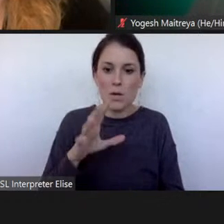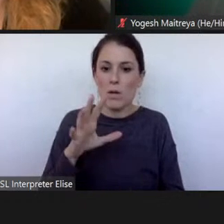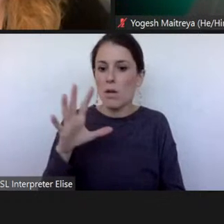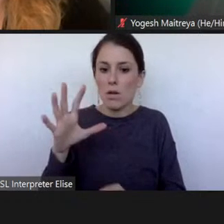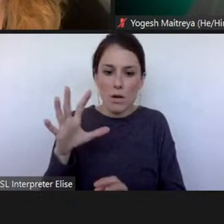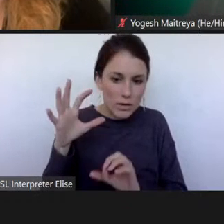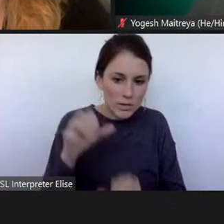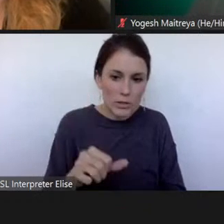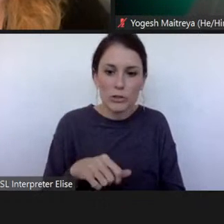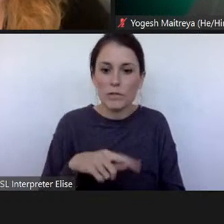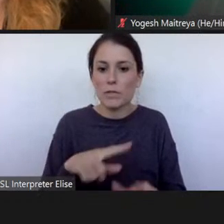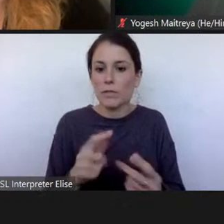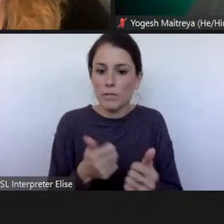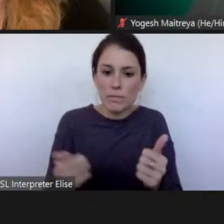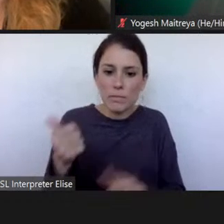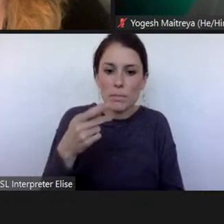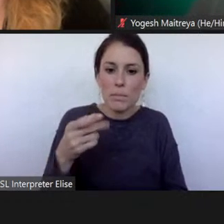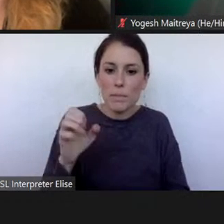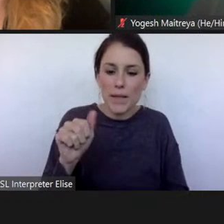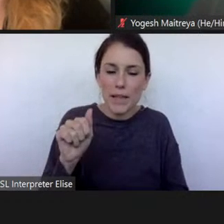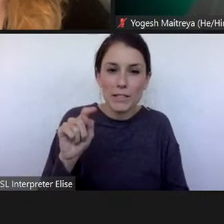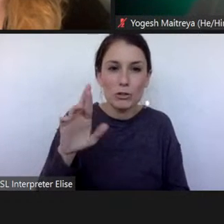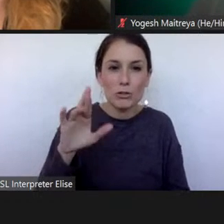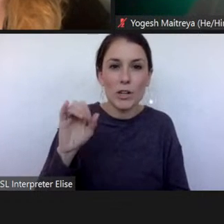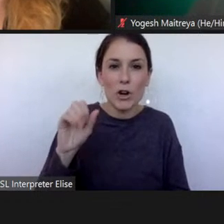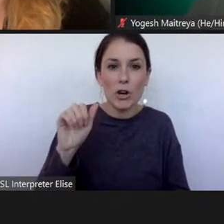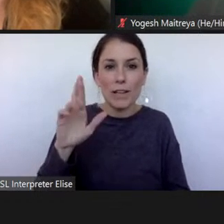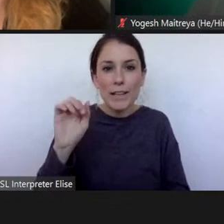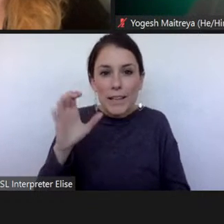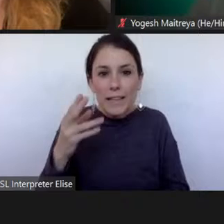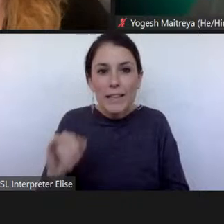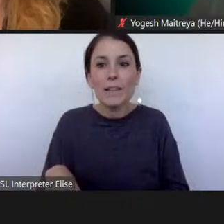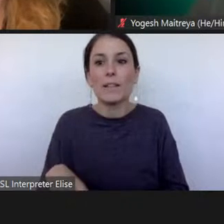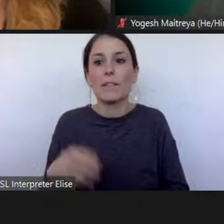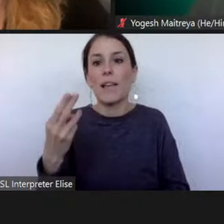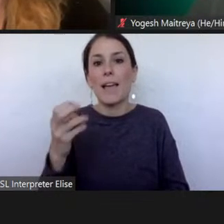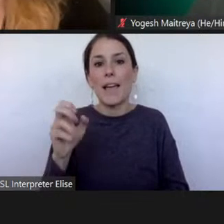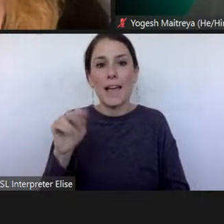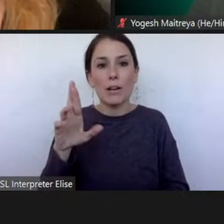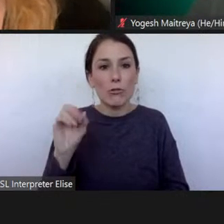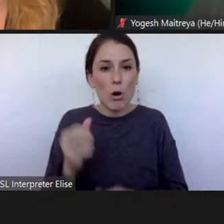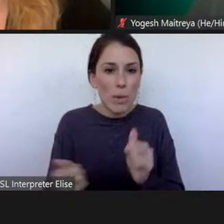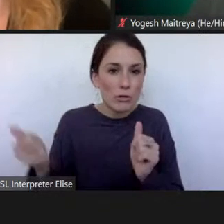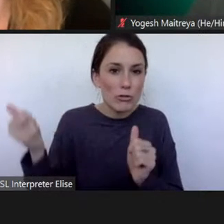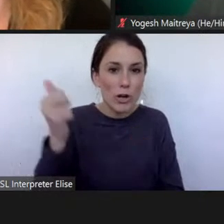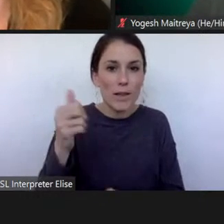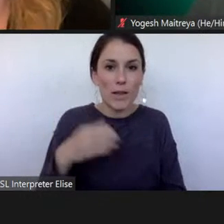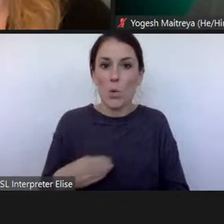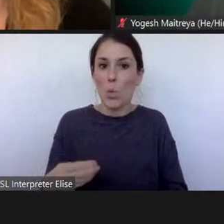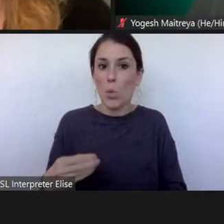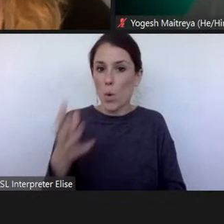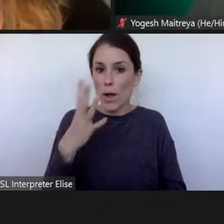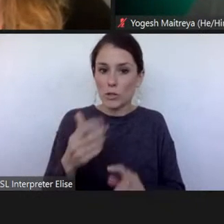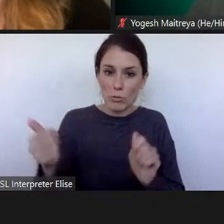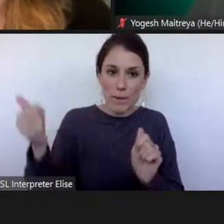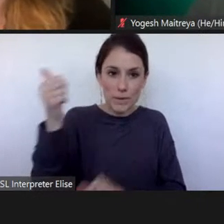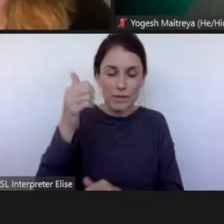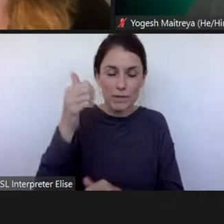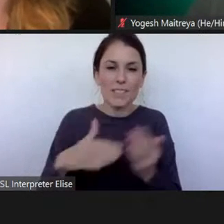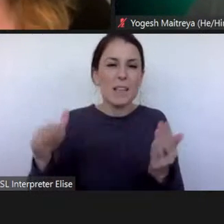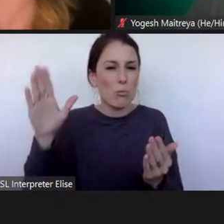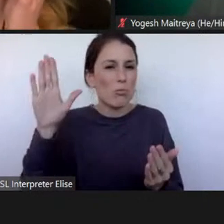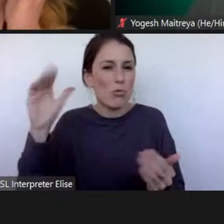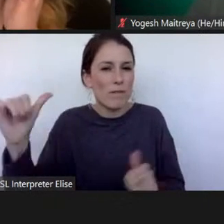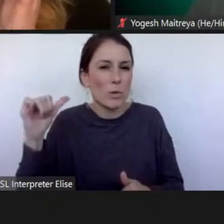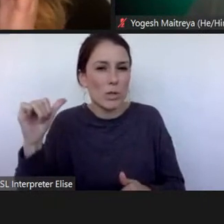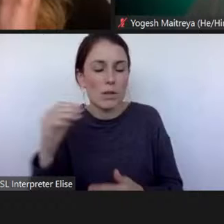of heteropatriarchy, of white supremacy, of certain refusals. And in your art,